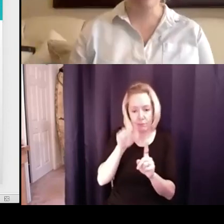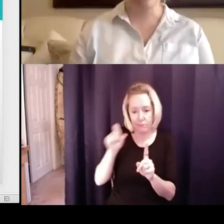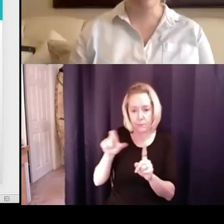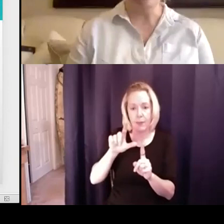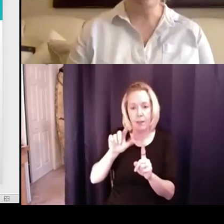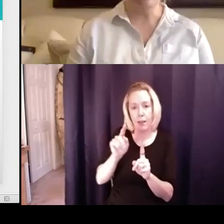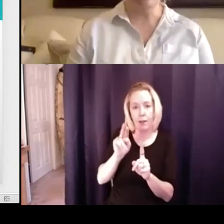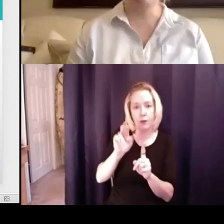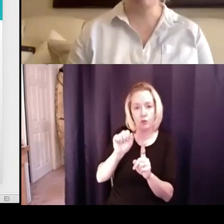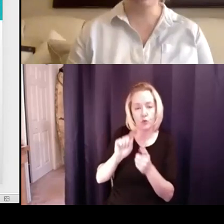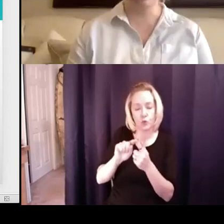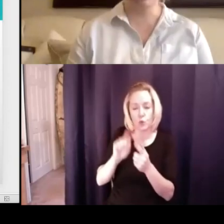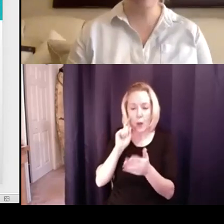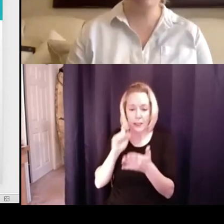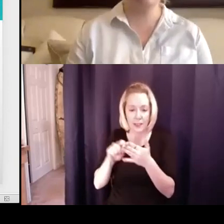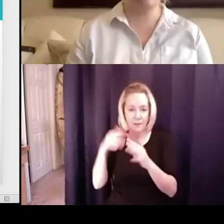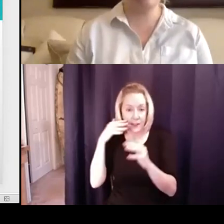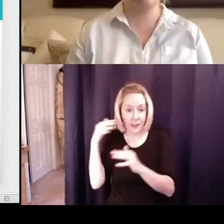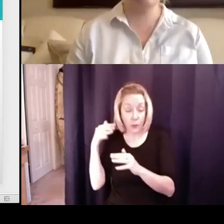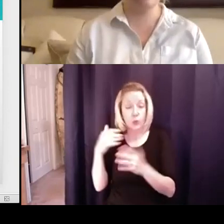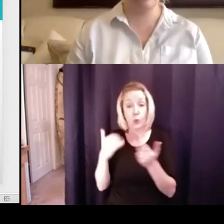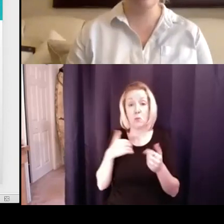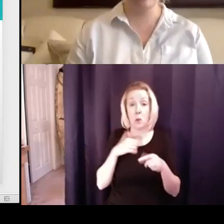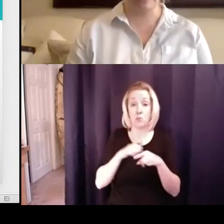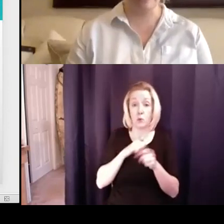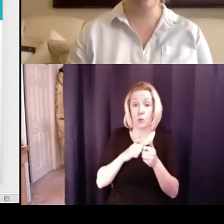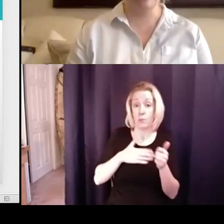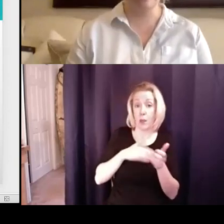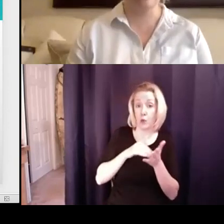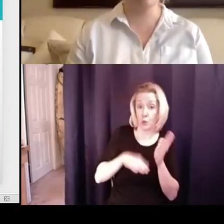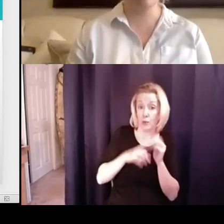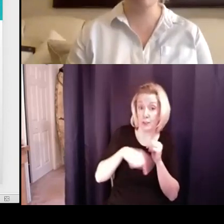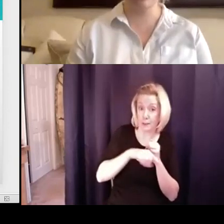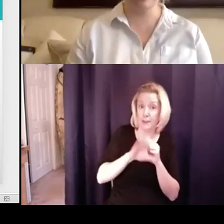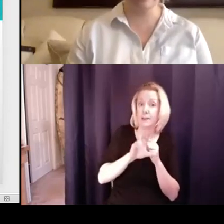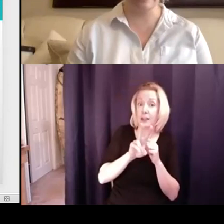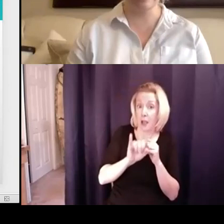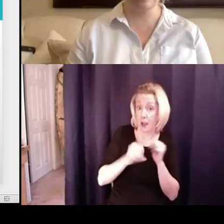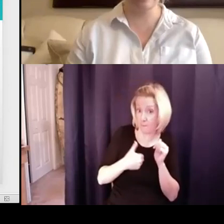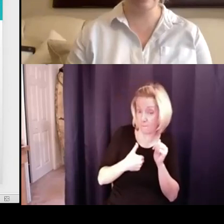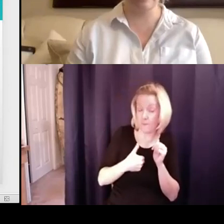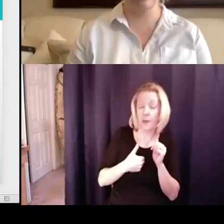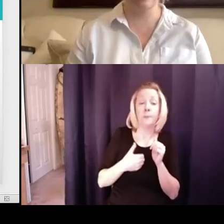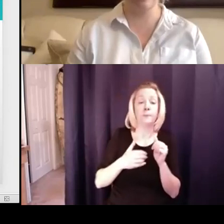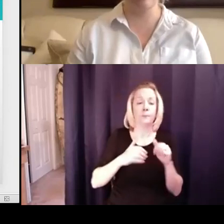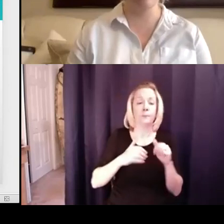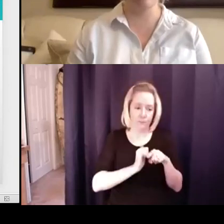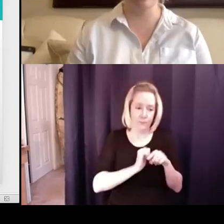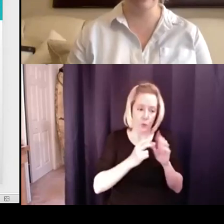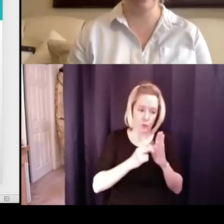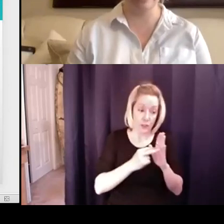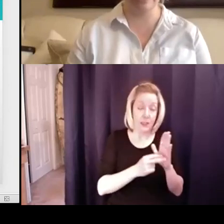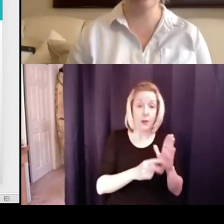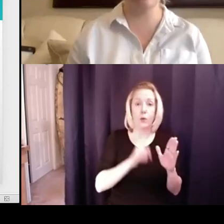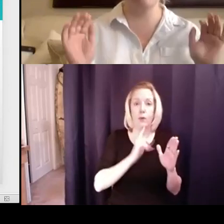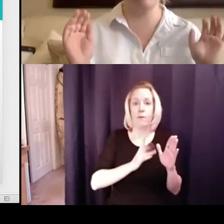students now on learning how to read, and they have CVI, and it's been really exciting to see them learning